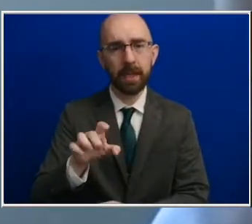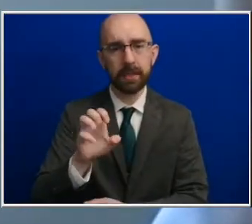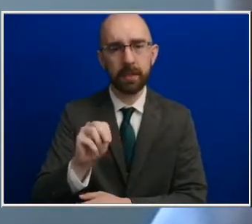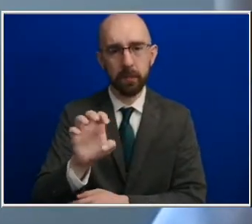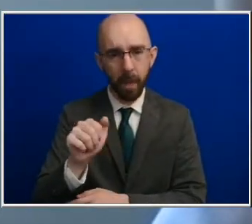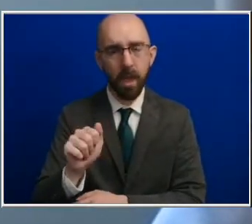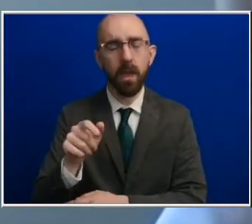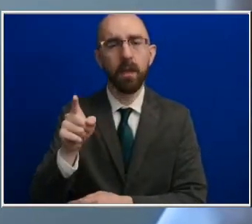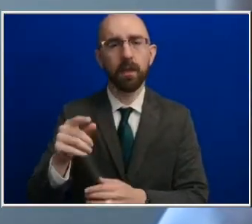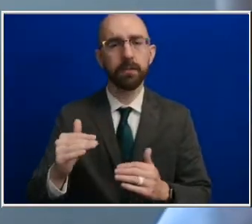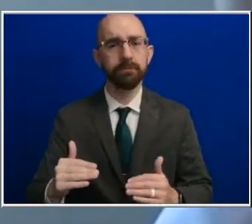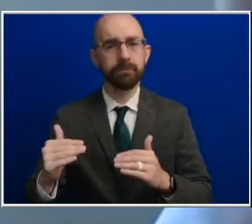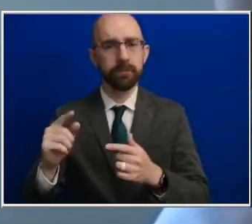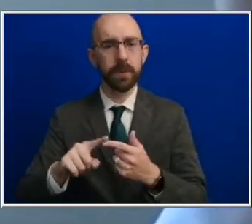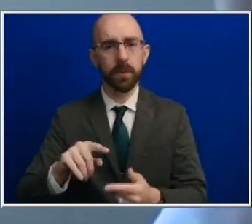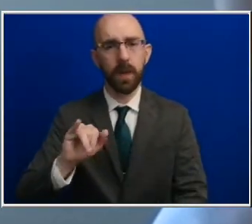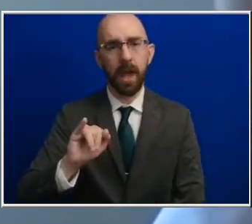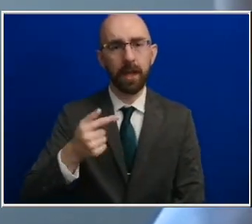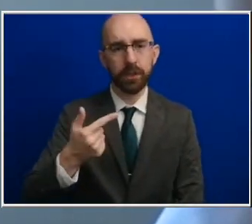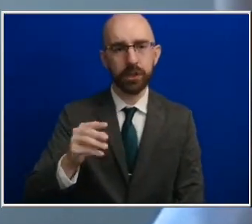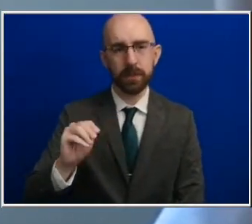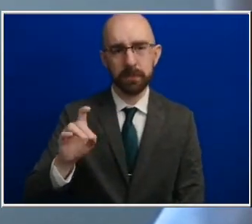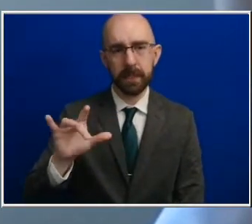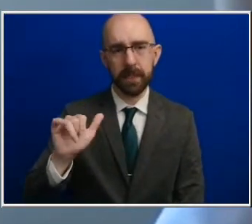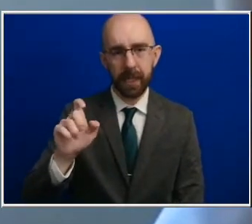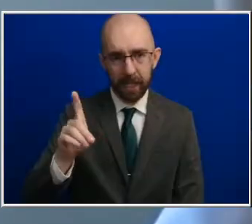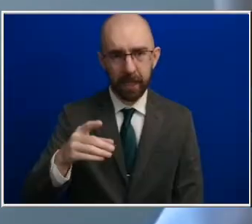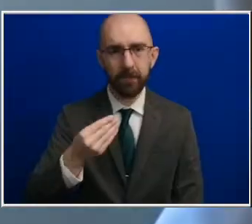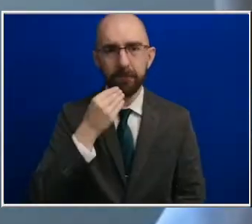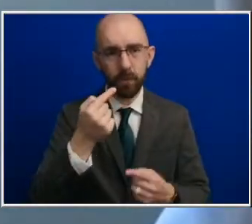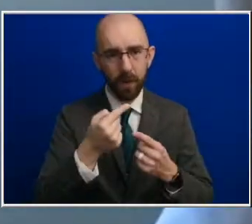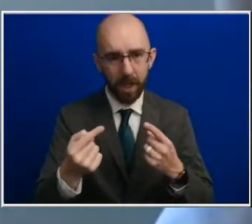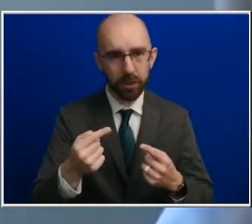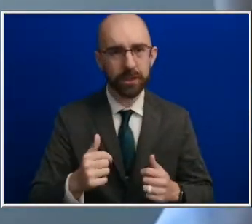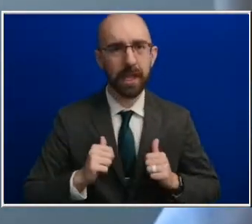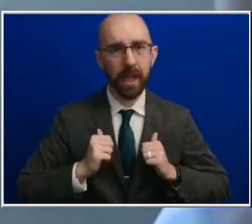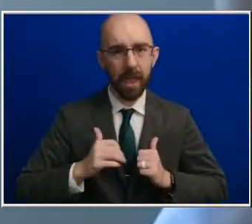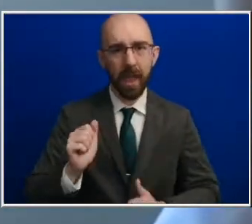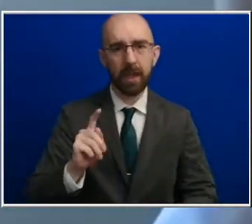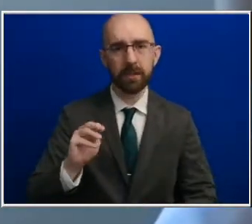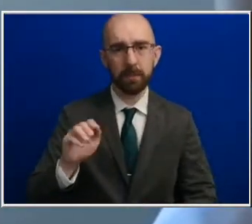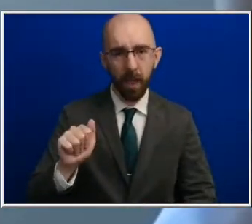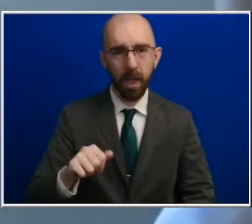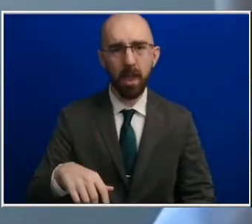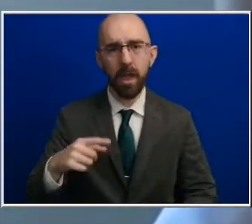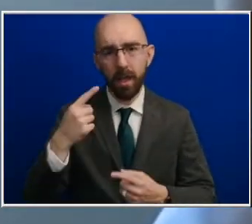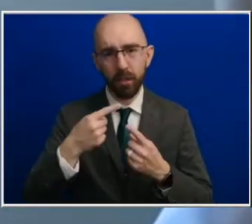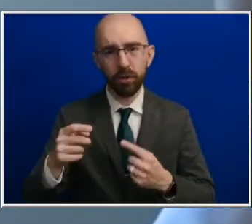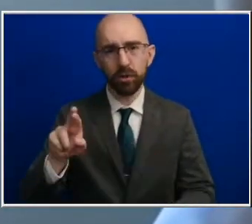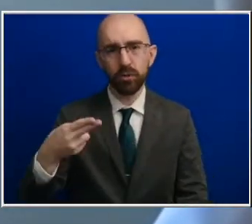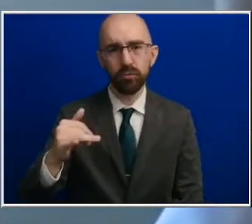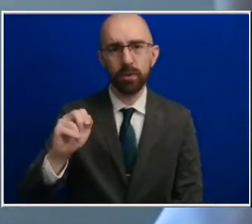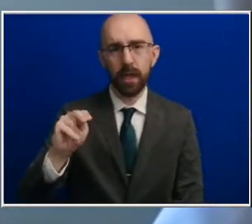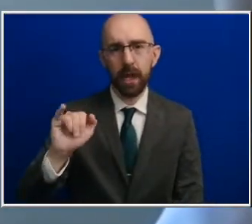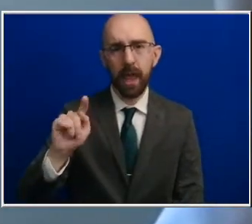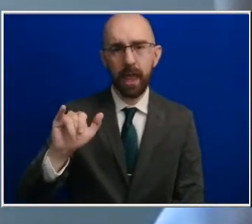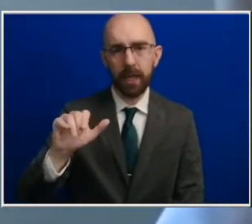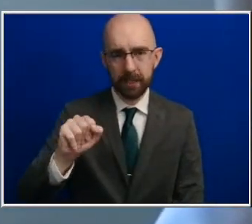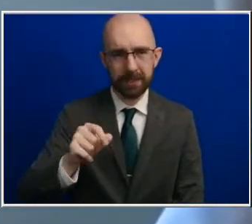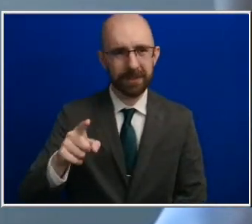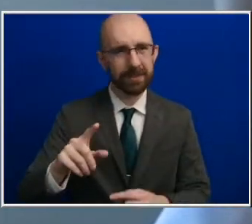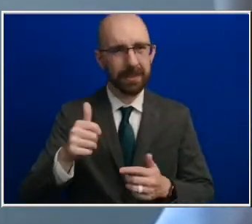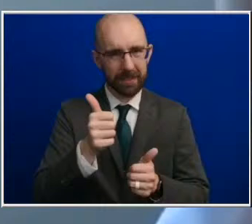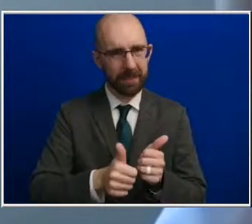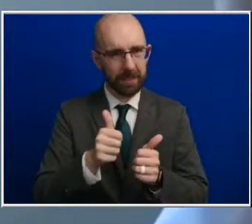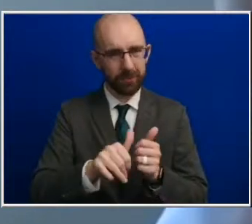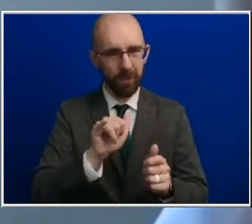to IgE-mediated food allergy, asthma, and allergic rhinitis. Each of these are conditions that carry a